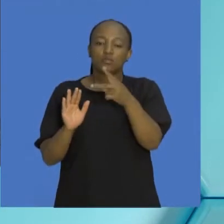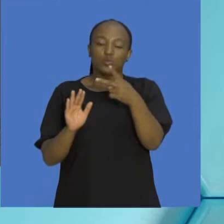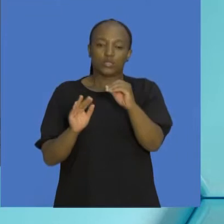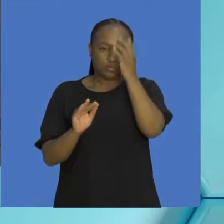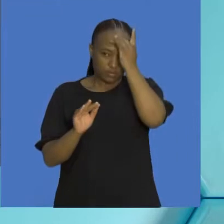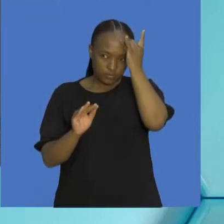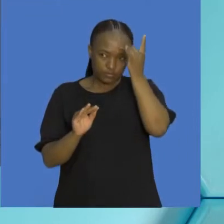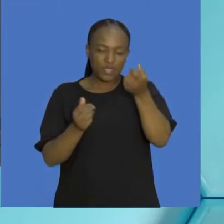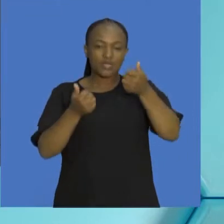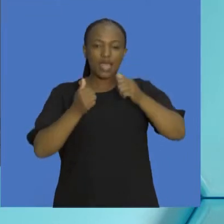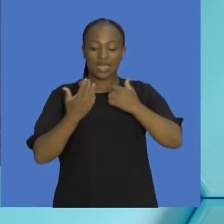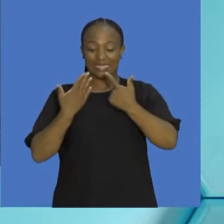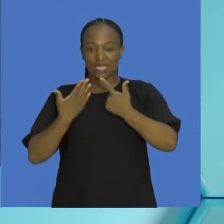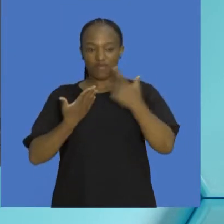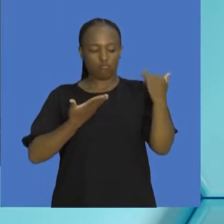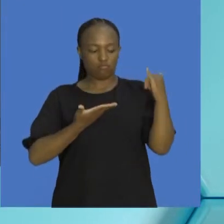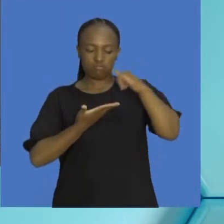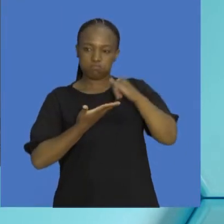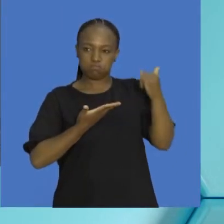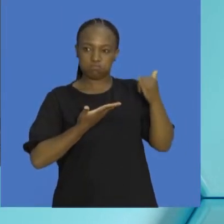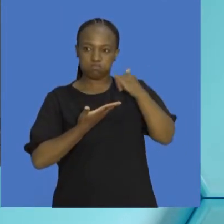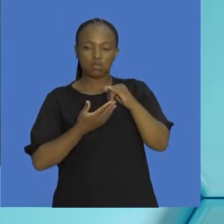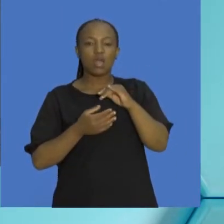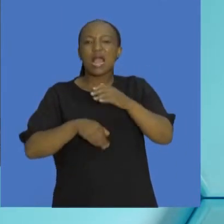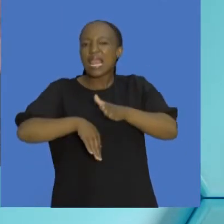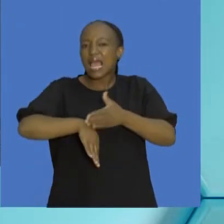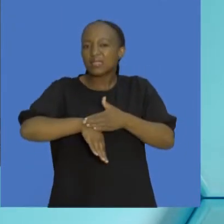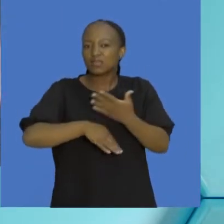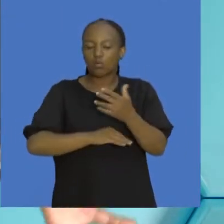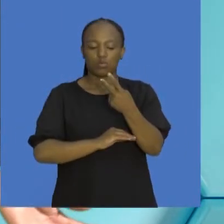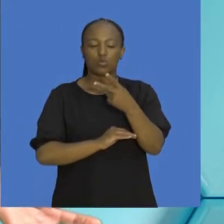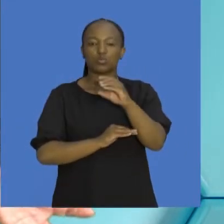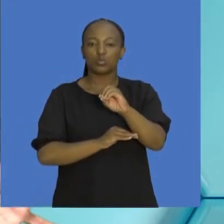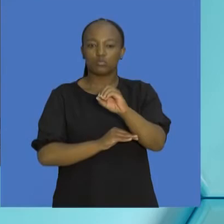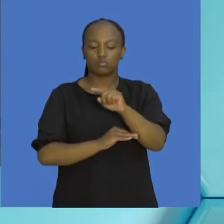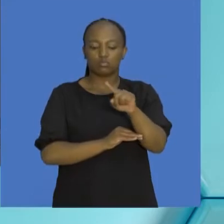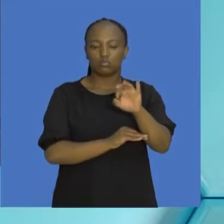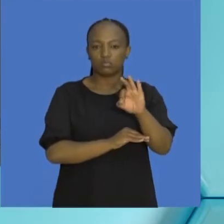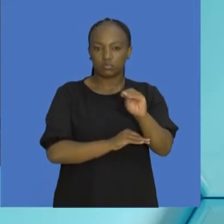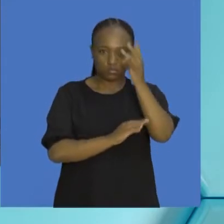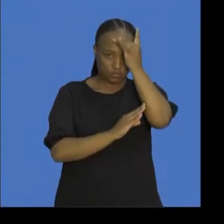And 7 by 10 to 20 minutes late.